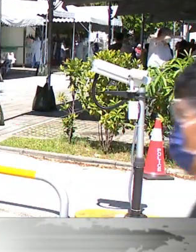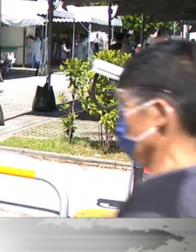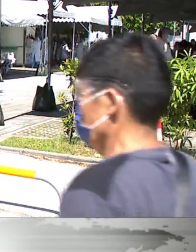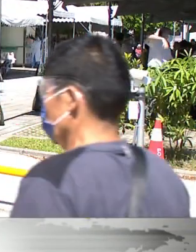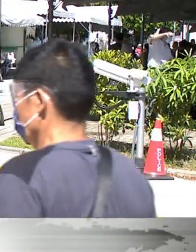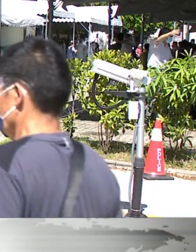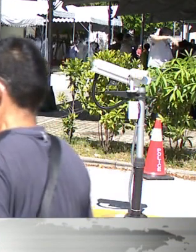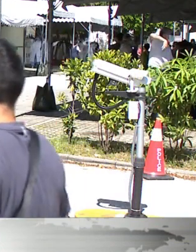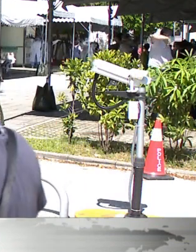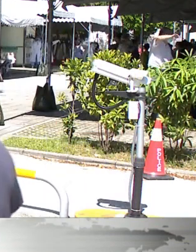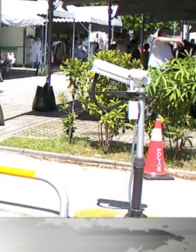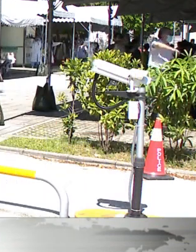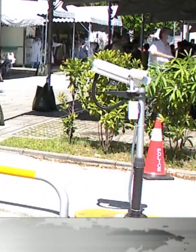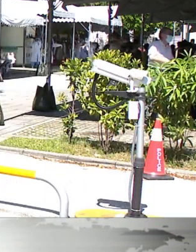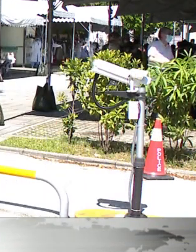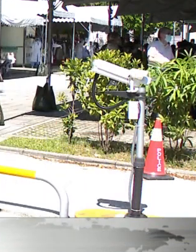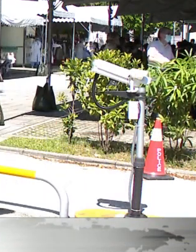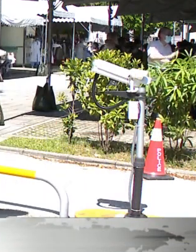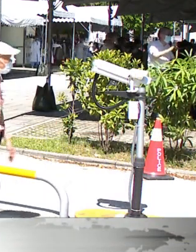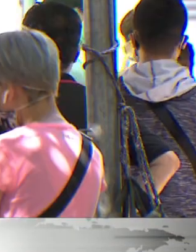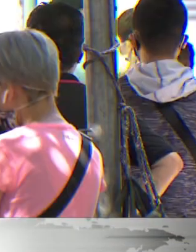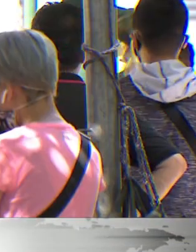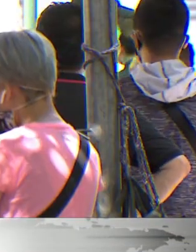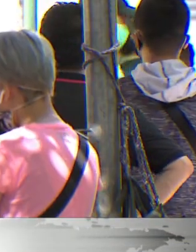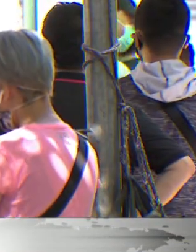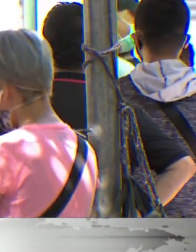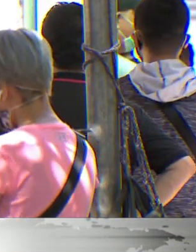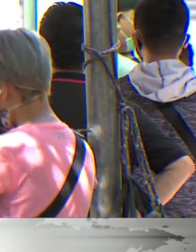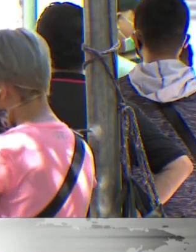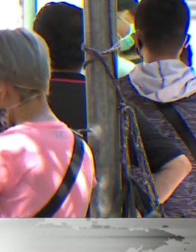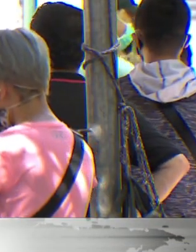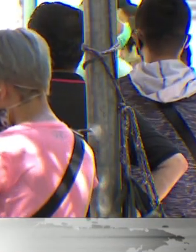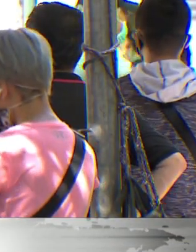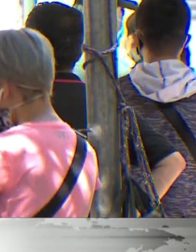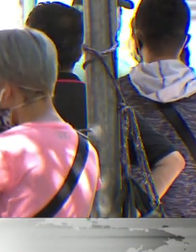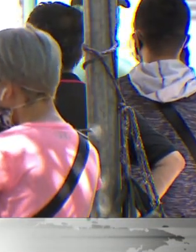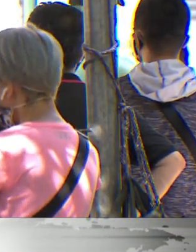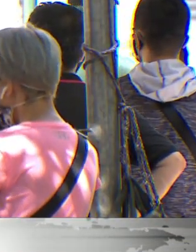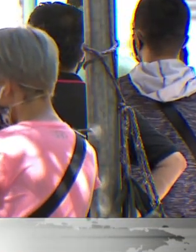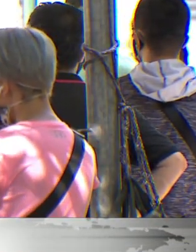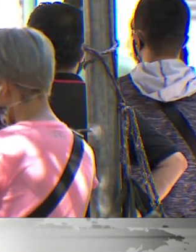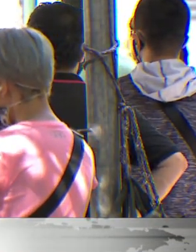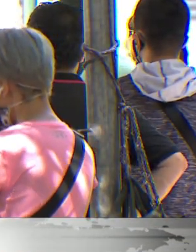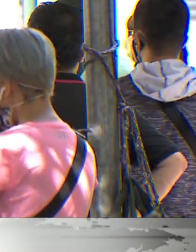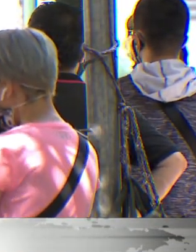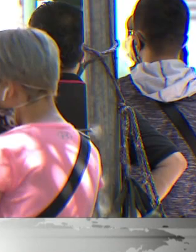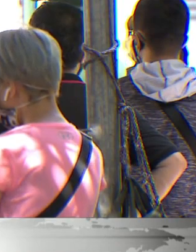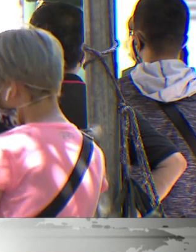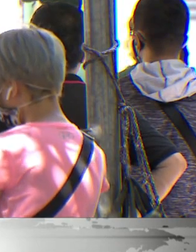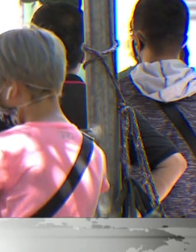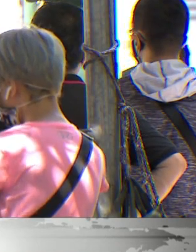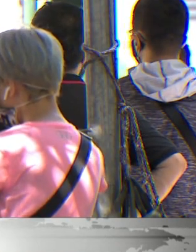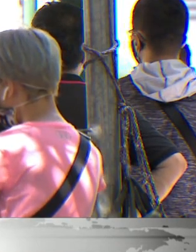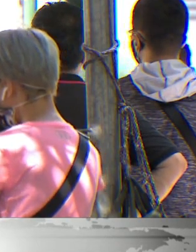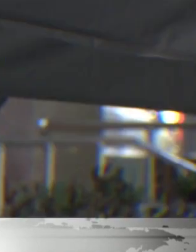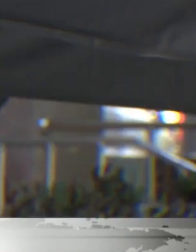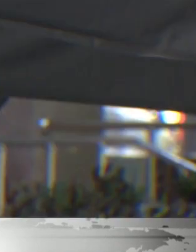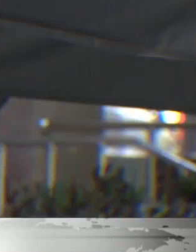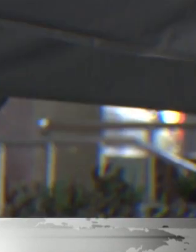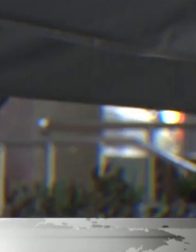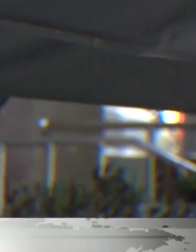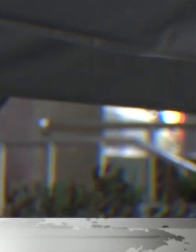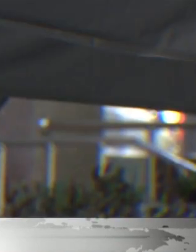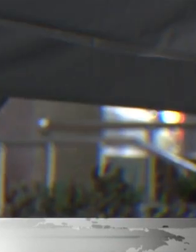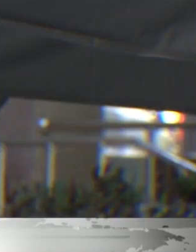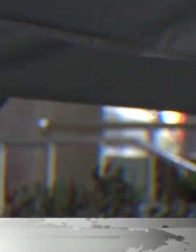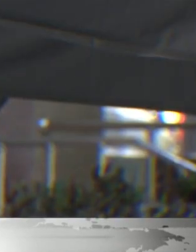deaths and 24 cases, including those from overseas. In a promising sign, only 5 of the cases had an